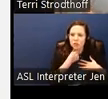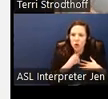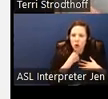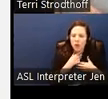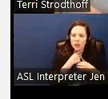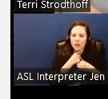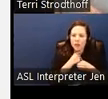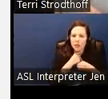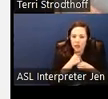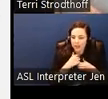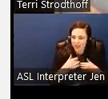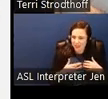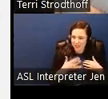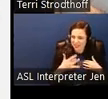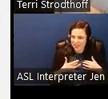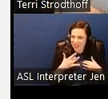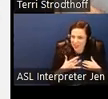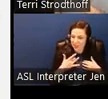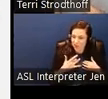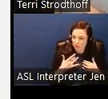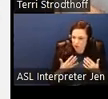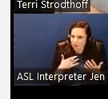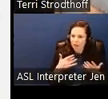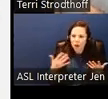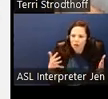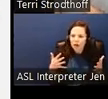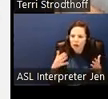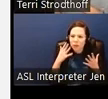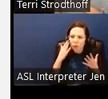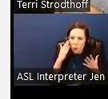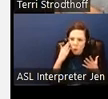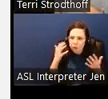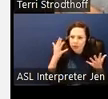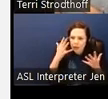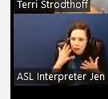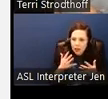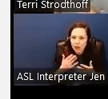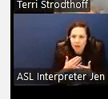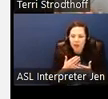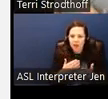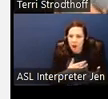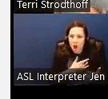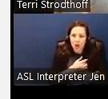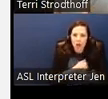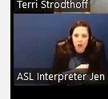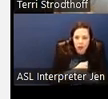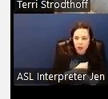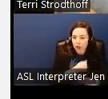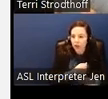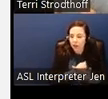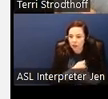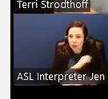knowing, the sensory knowing in the baby is of sadness. Heart is racing, muscles are tense, hands are sweaty. Sensory knowing is of